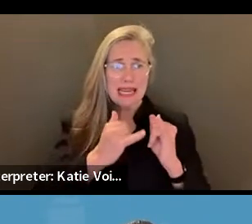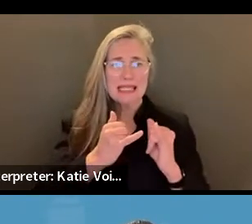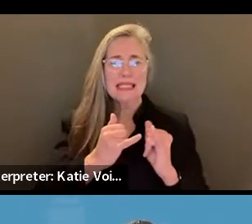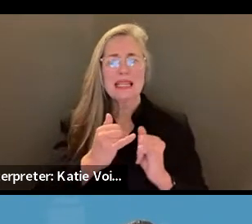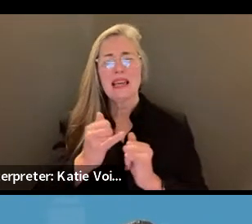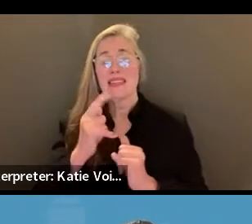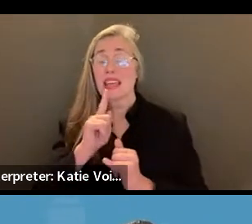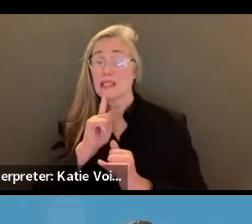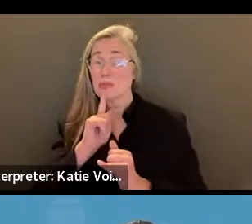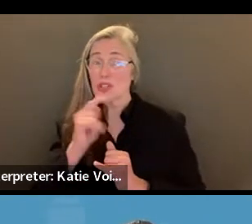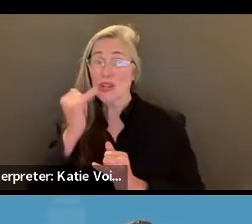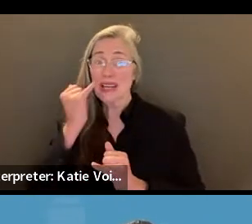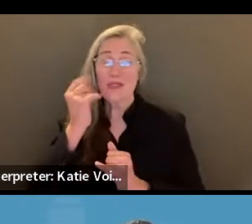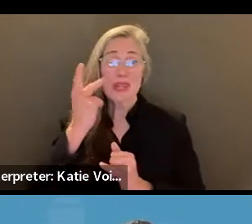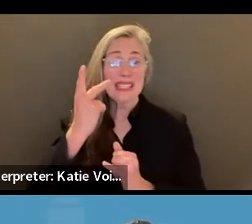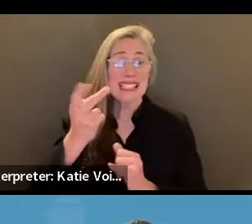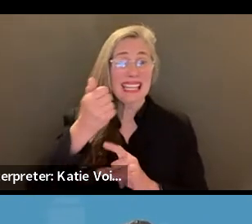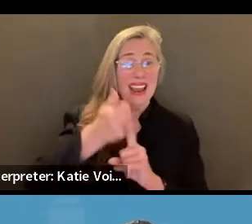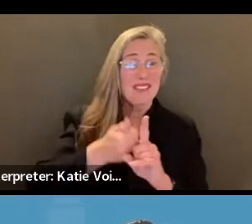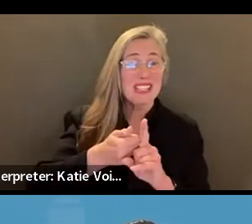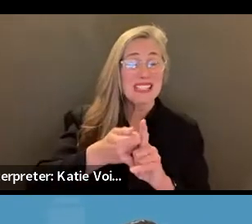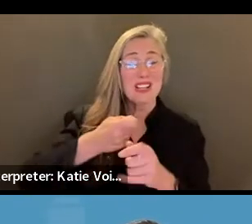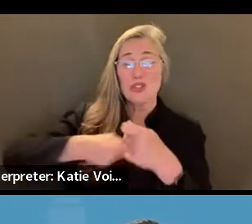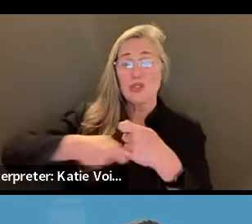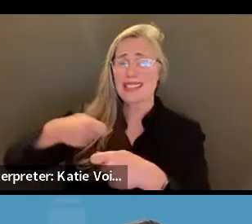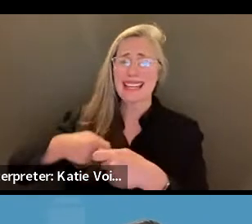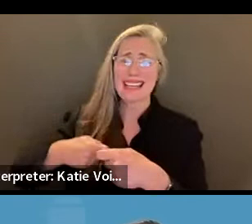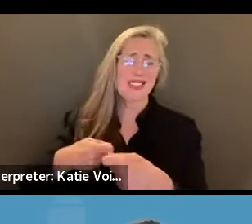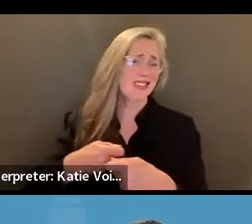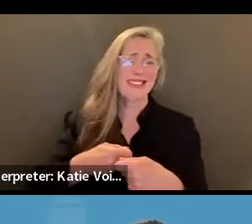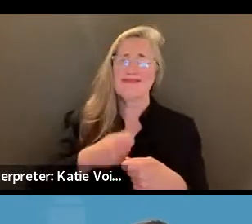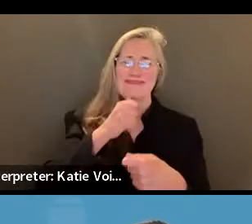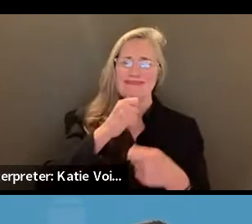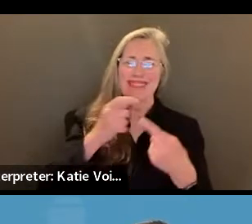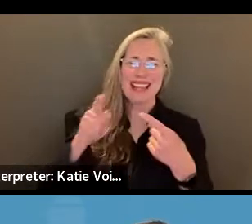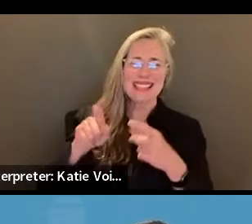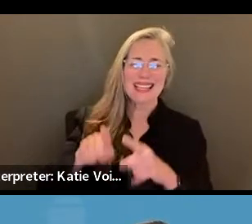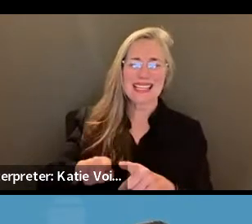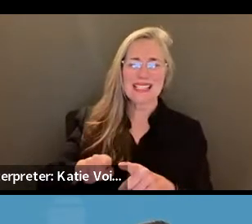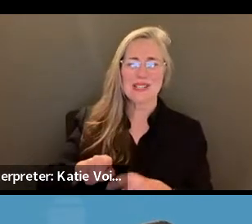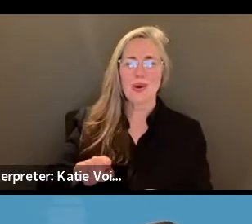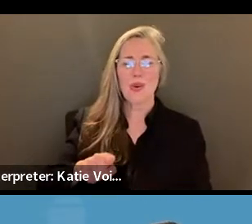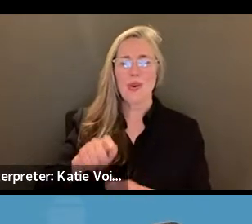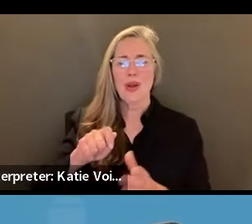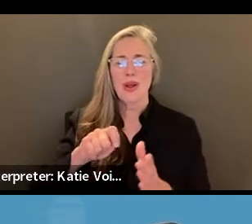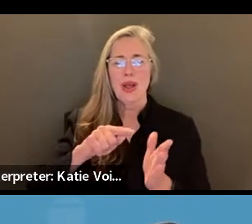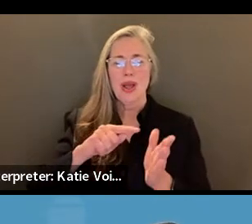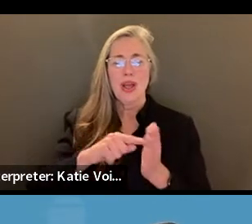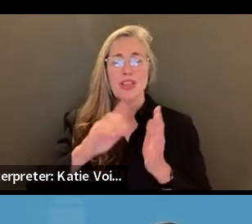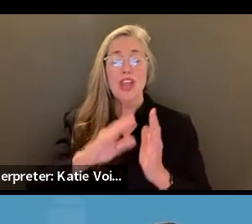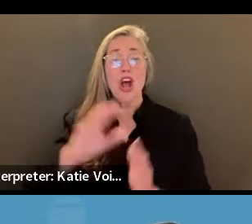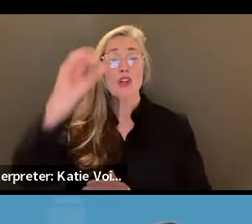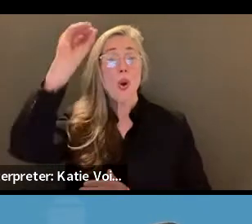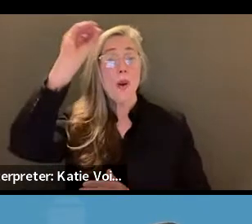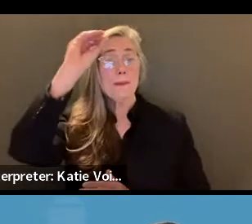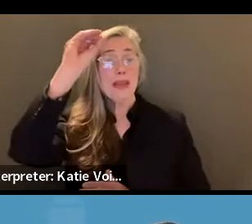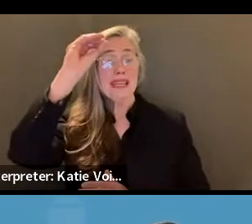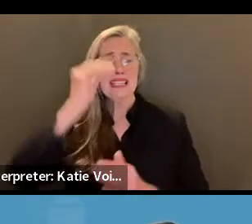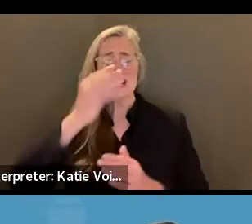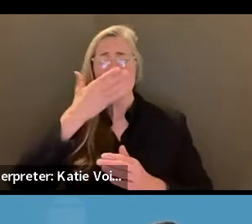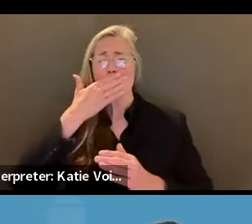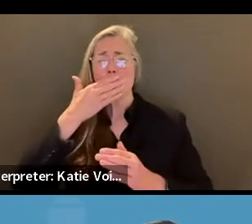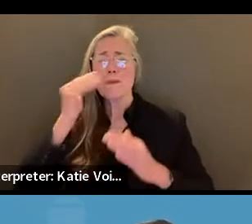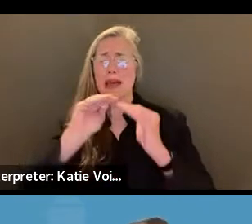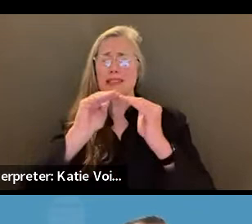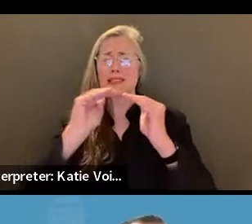transaction, and that's just not the case. Now, I mentioned the auditor's opinion. The highest level of assurance that we